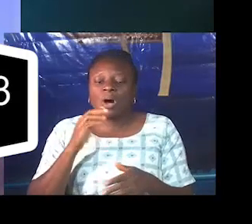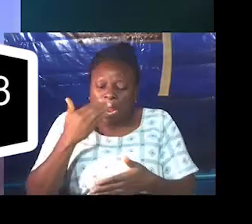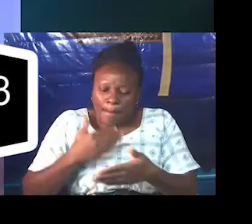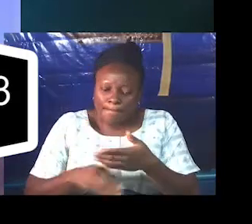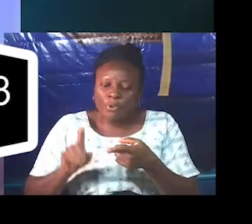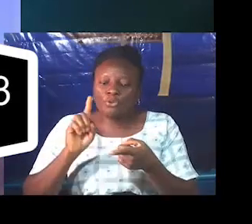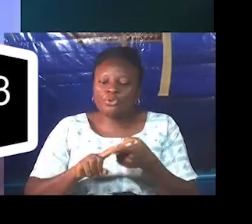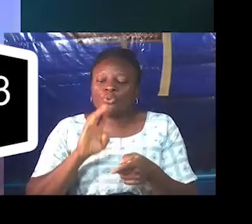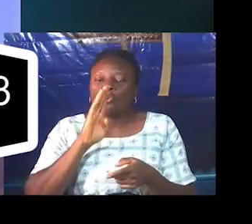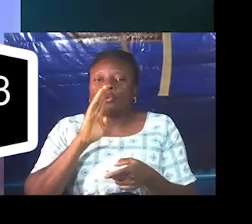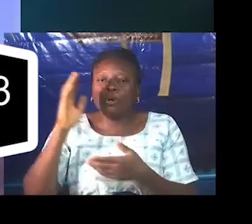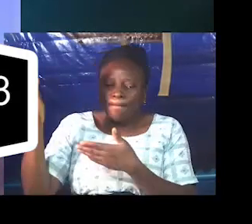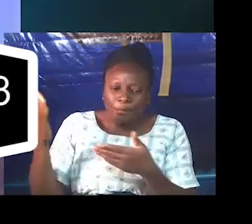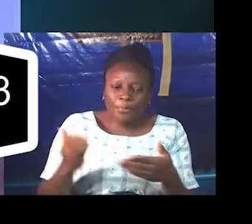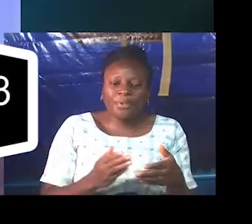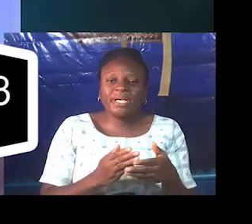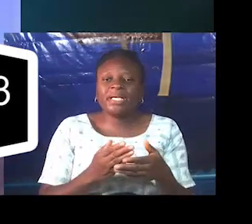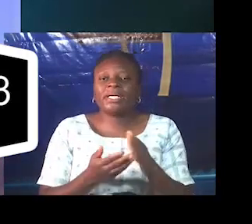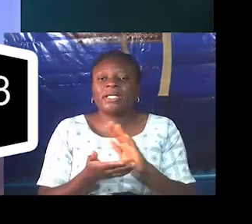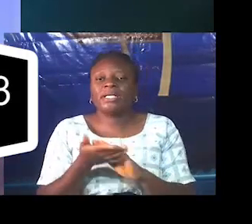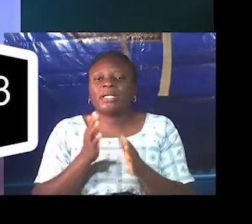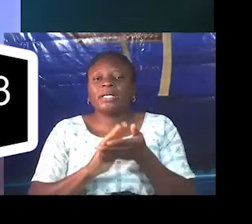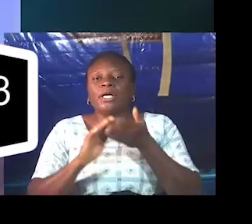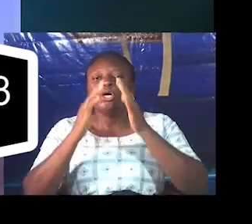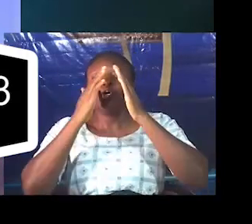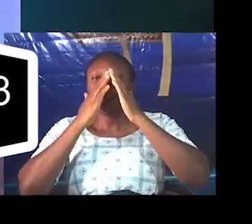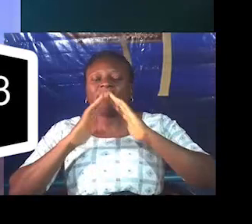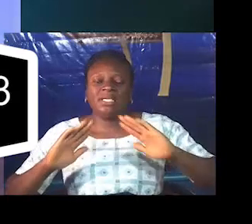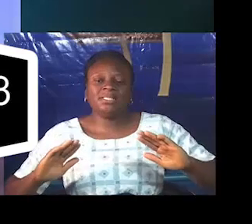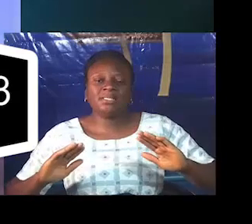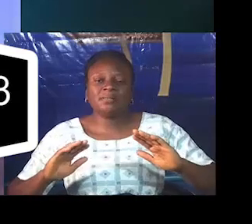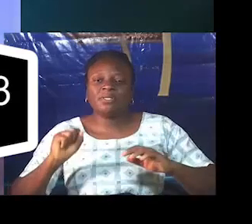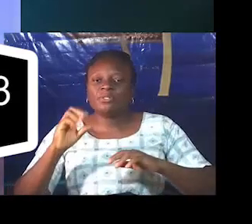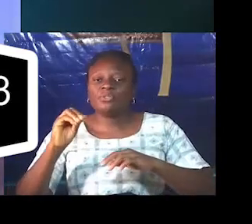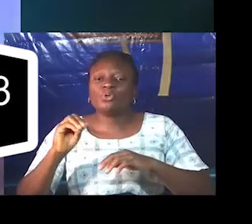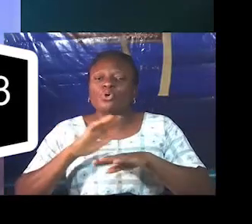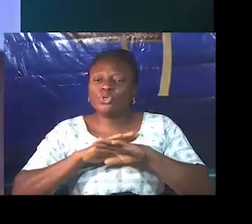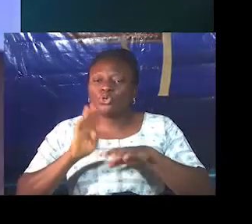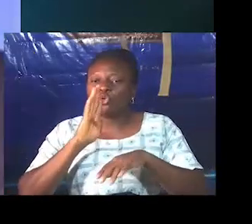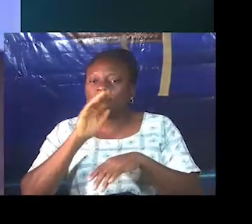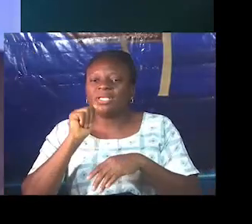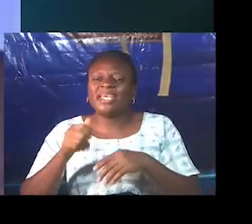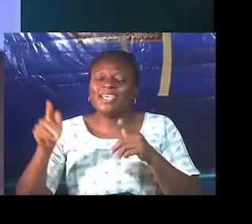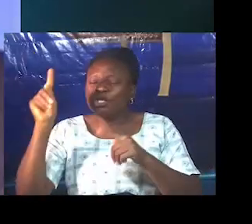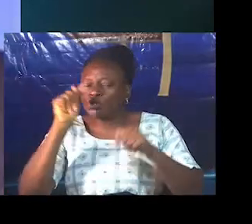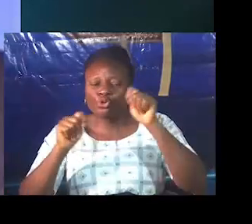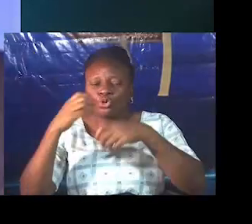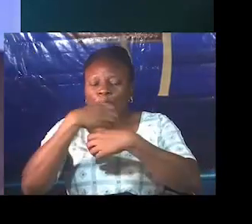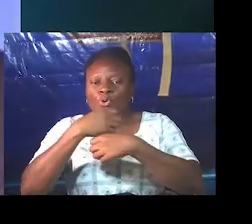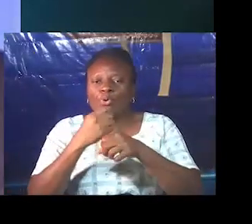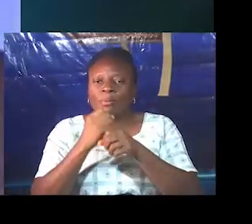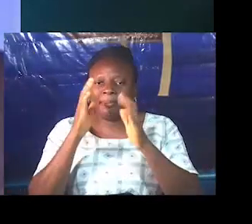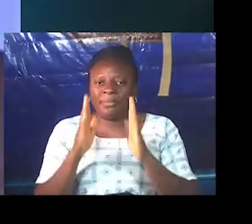peace unto our generation. Will you give yourself to be a troublemaker? I want to tell you now, walk out of